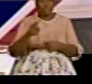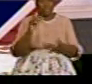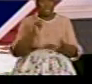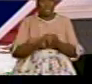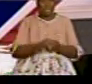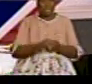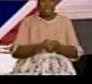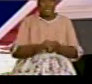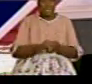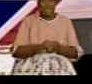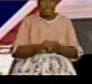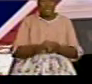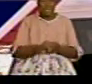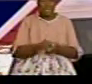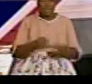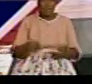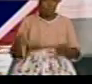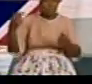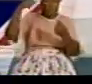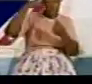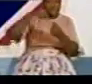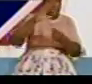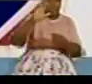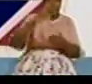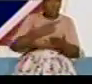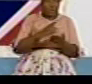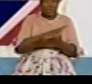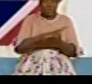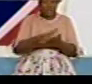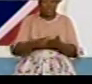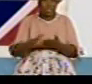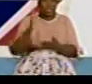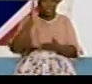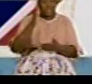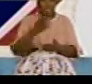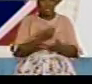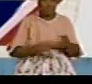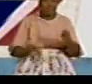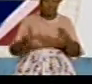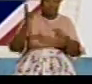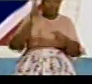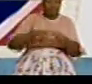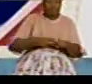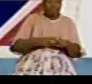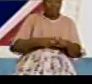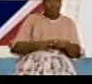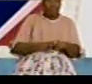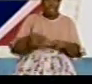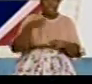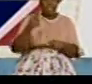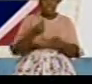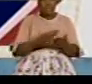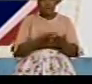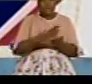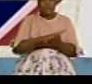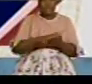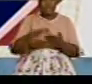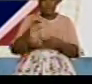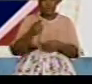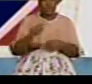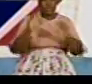your righteousness shall exceed the righteousness of the scribes